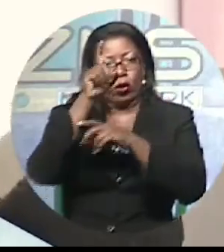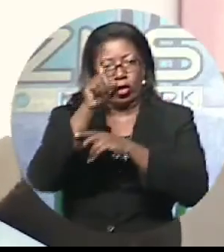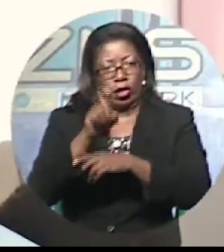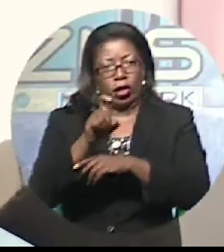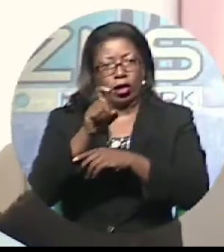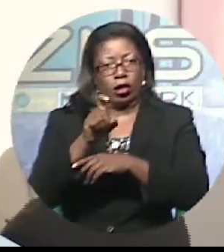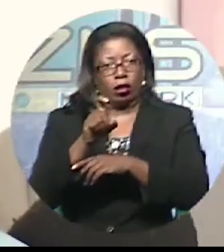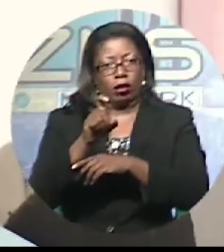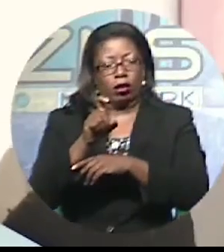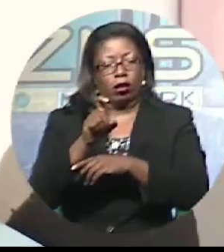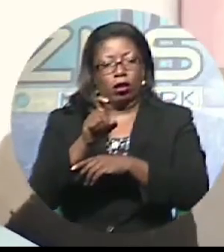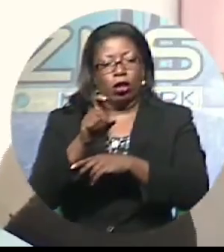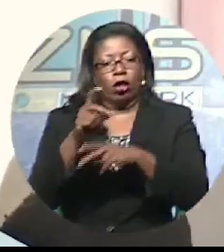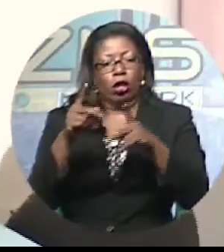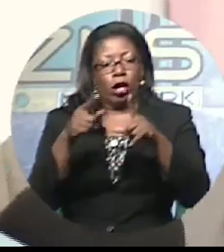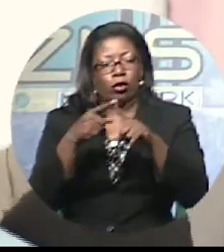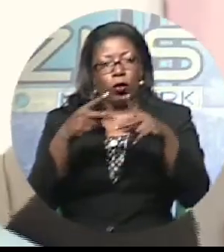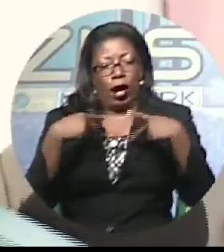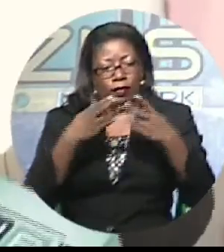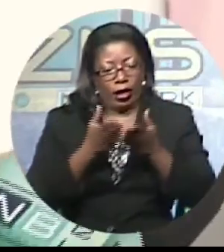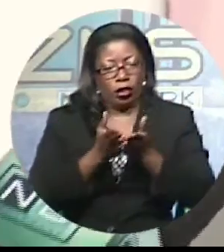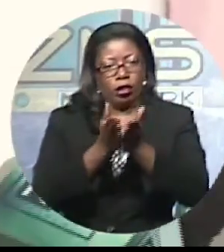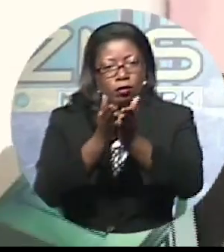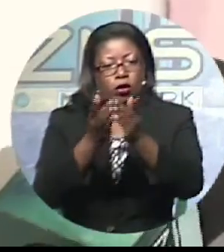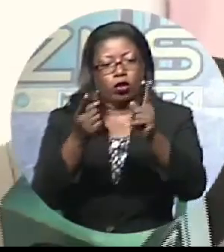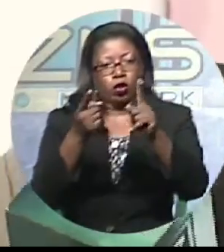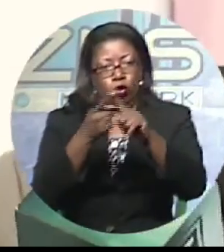having shipments between Andros and New